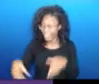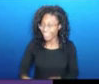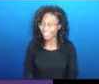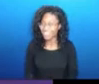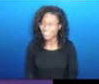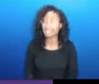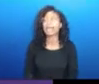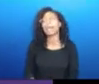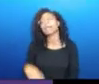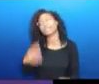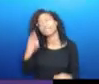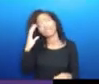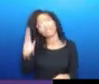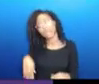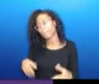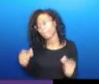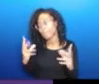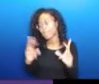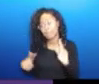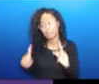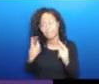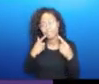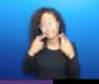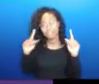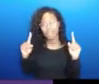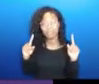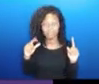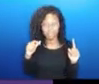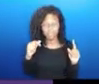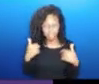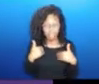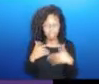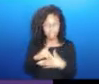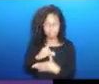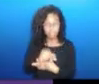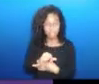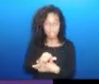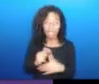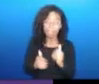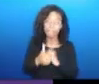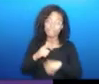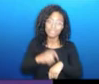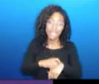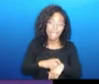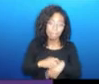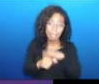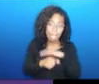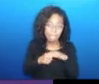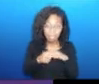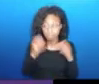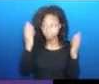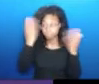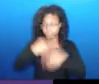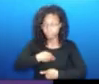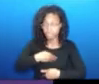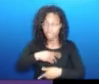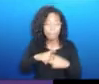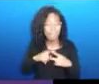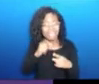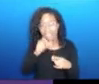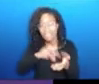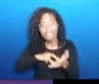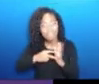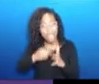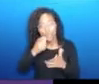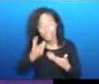disabilities. Most are hidden. Our disabilities do not define us. You have to focus on your